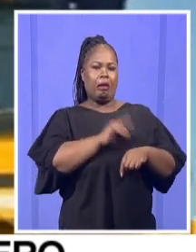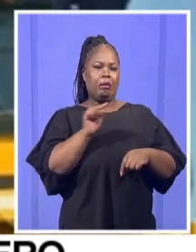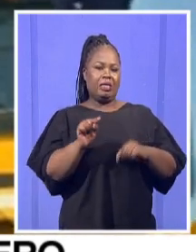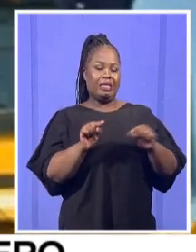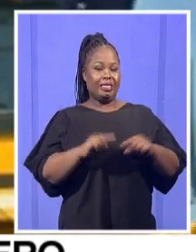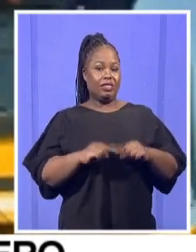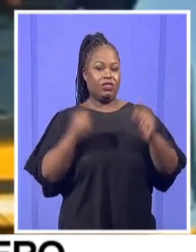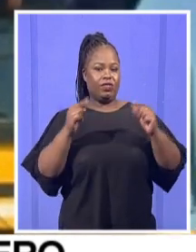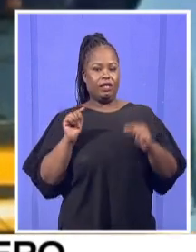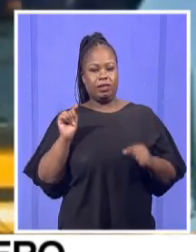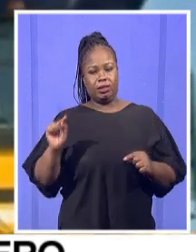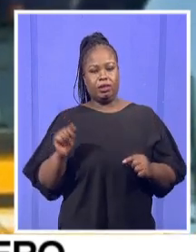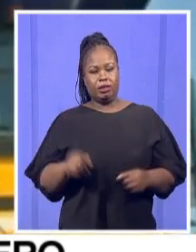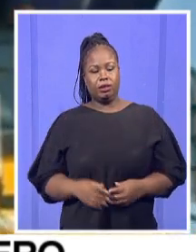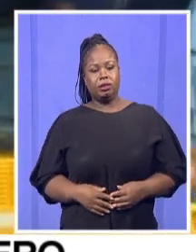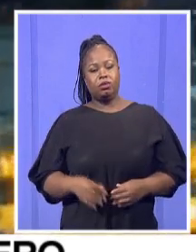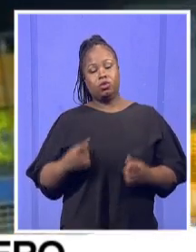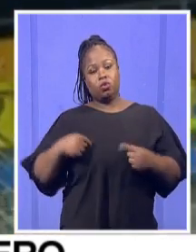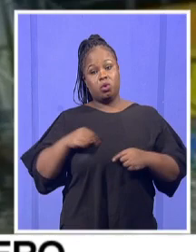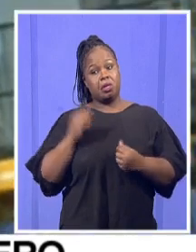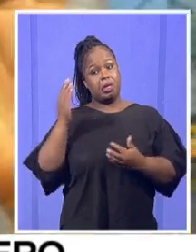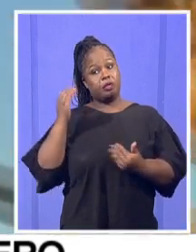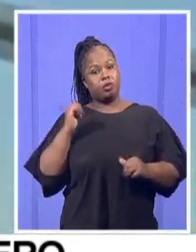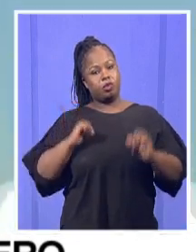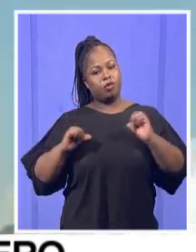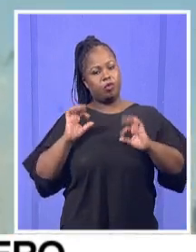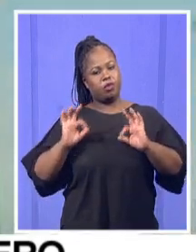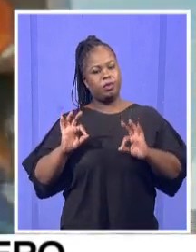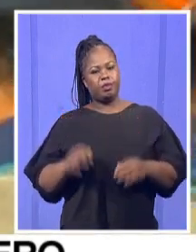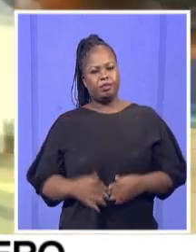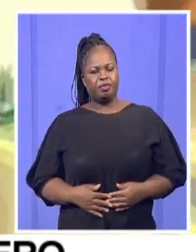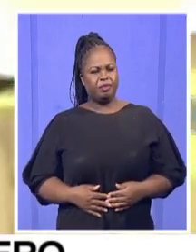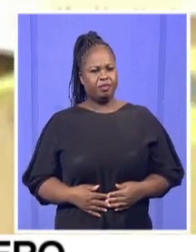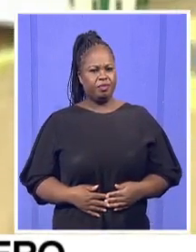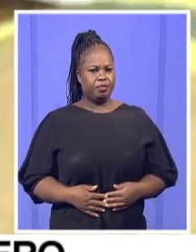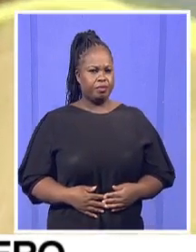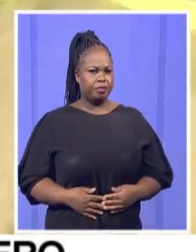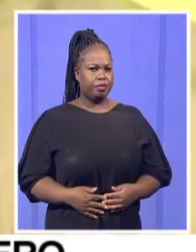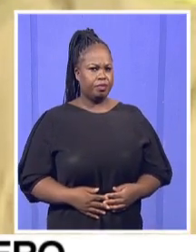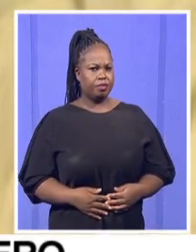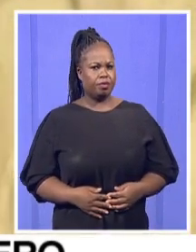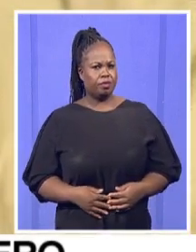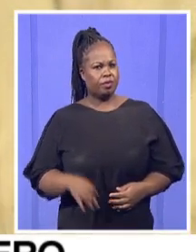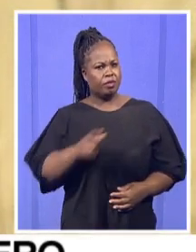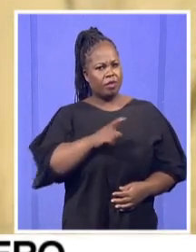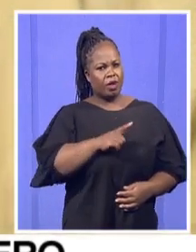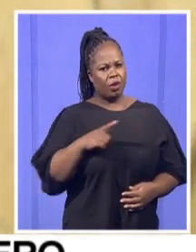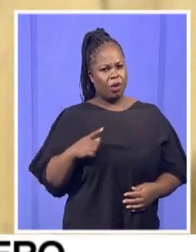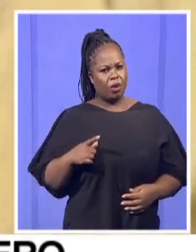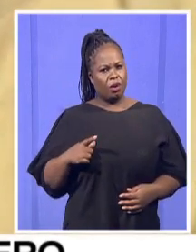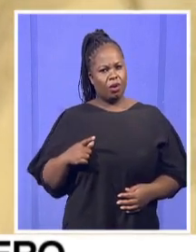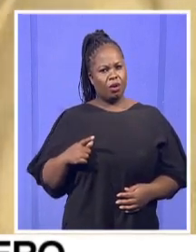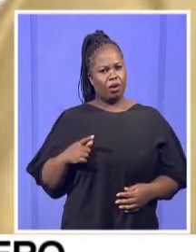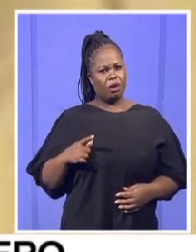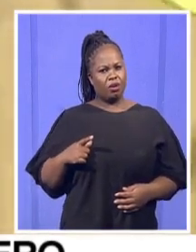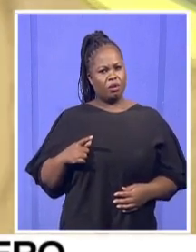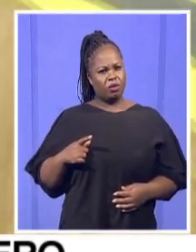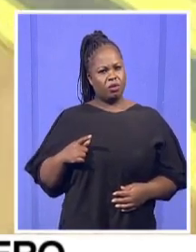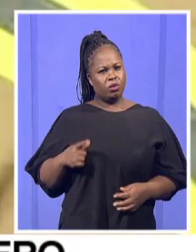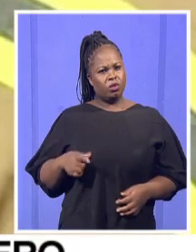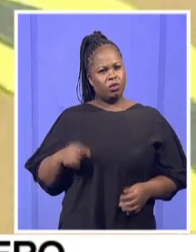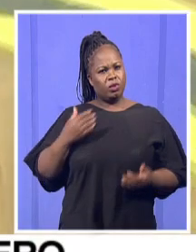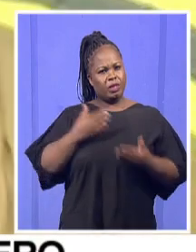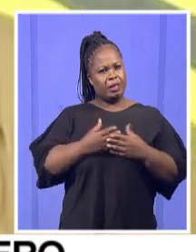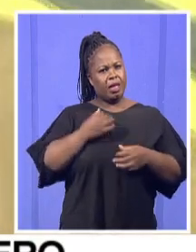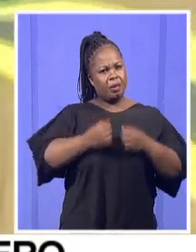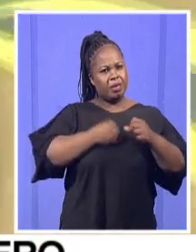So we do expect better performance. How long will it take to reach that critical mass? How many